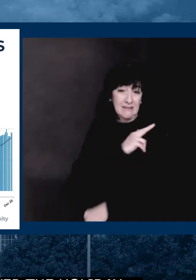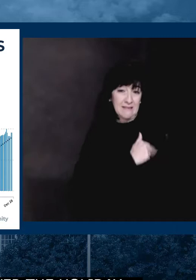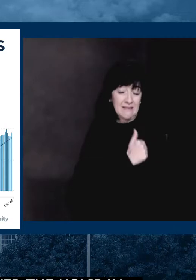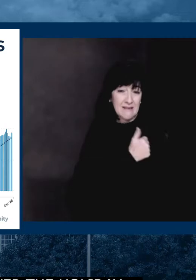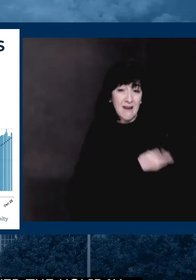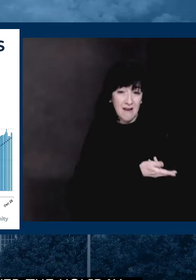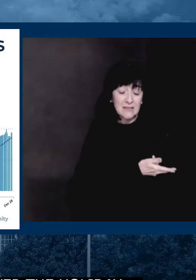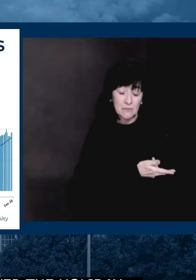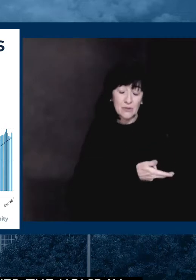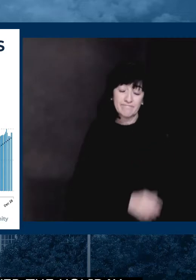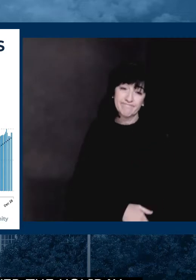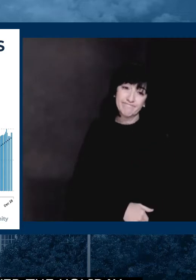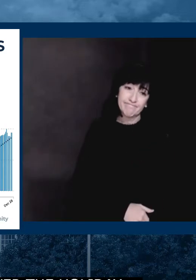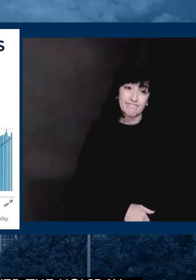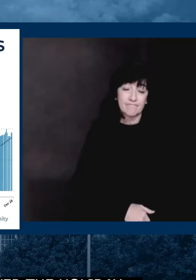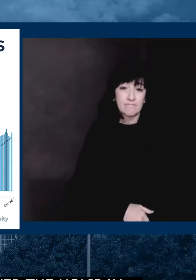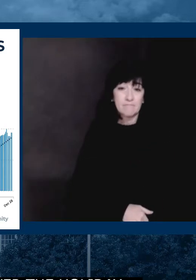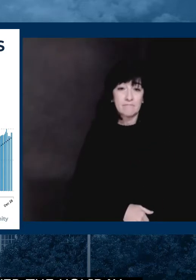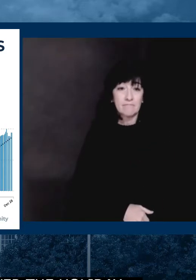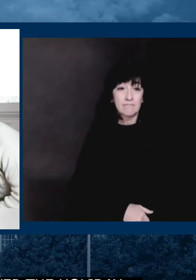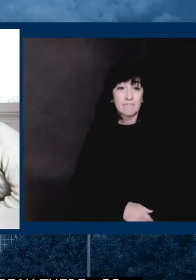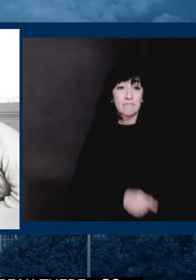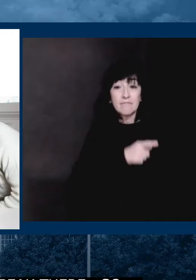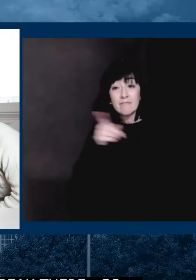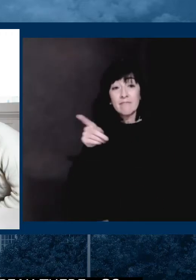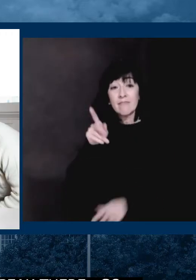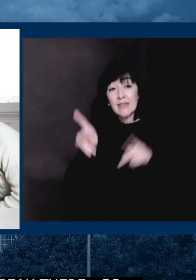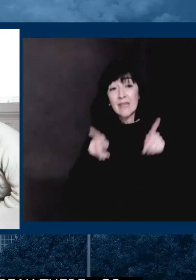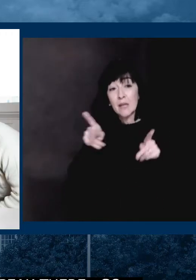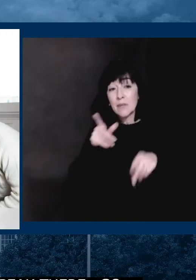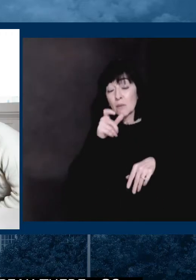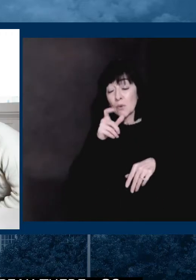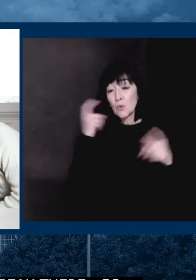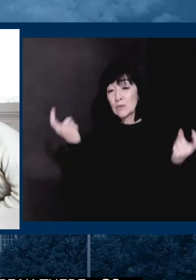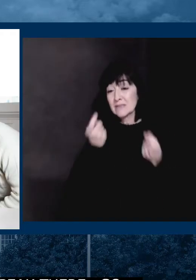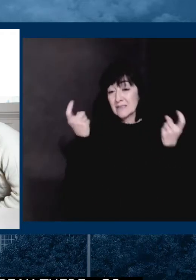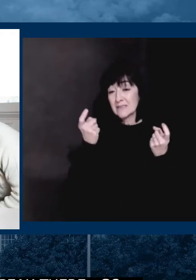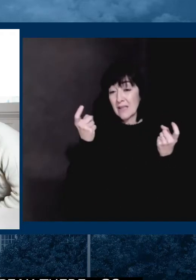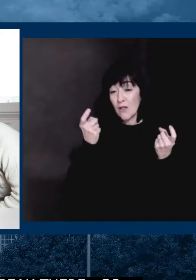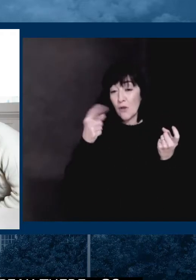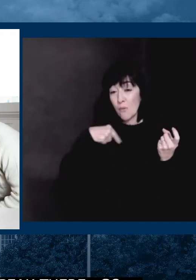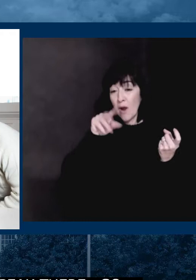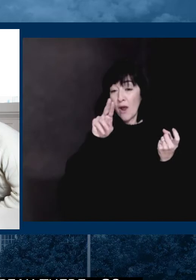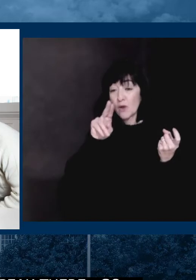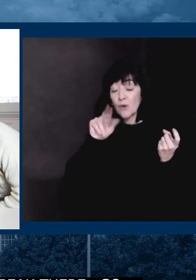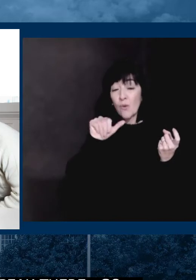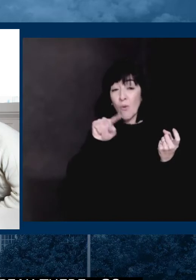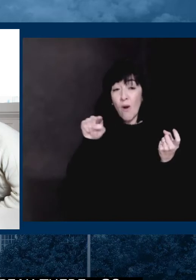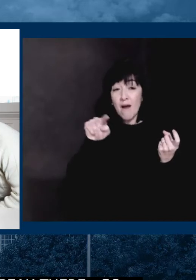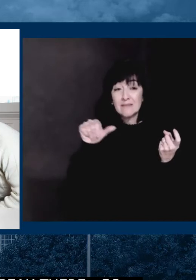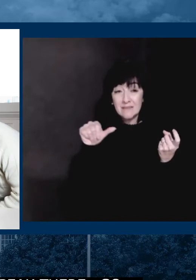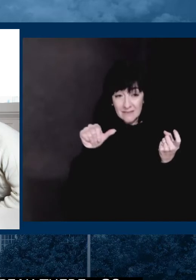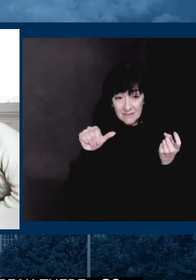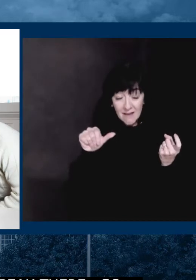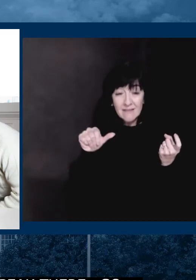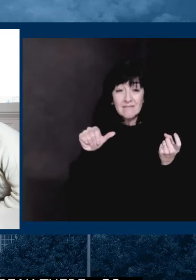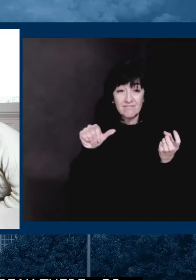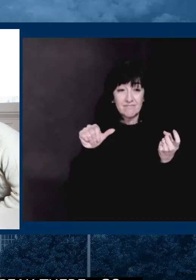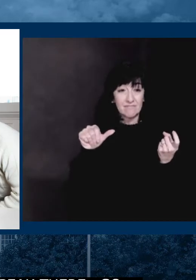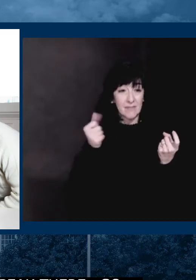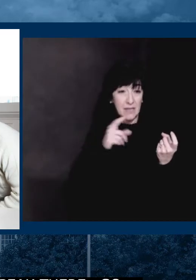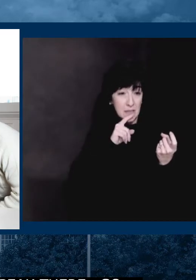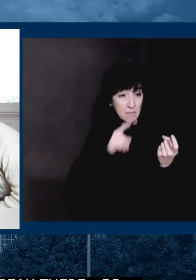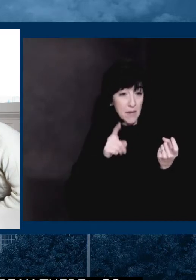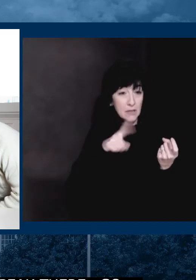there. So those who are celebrating Kwanzaa, do so safely. Make sure that you're wearing